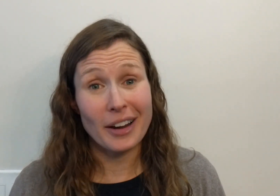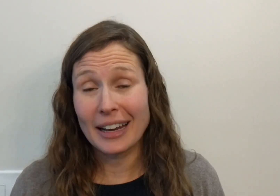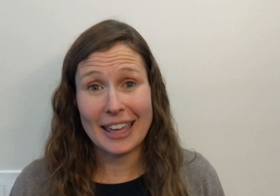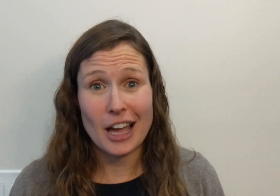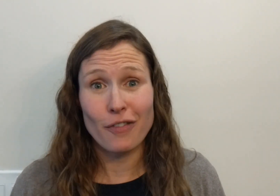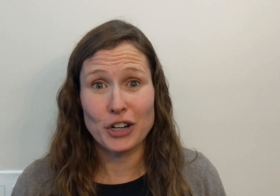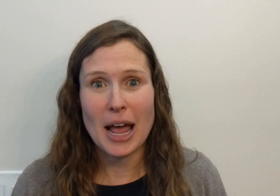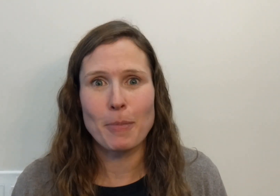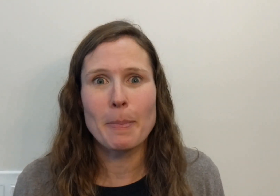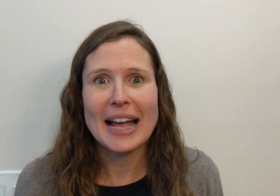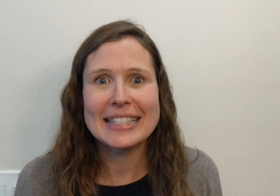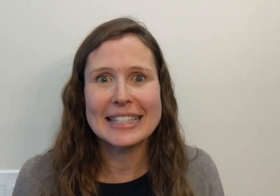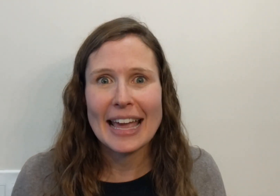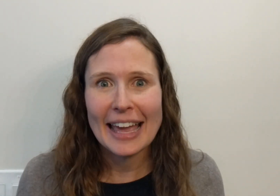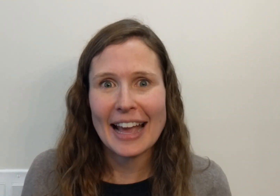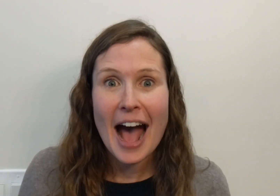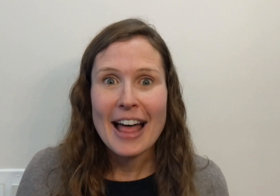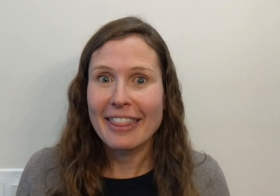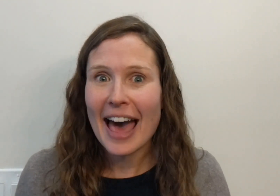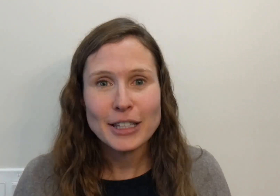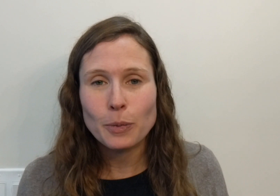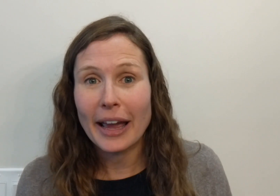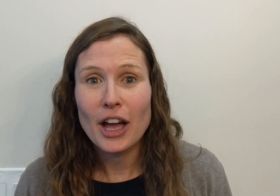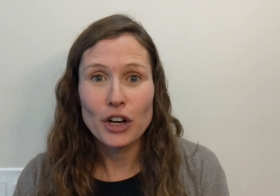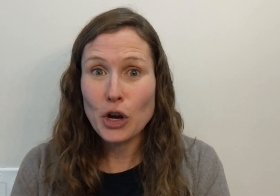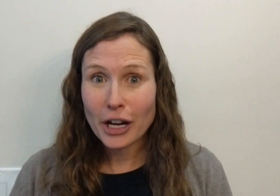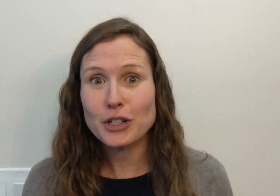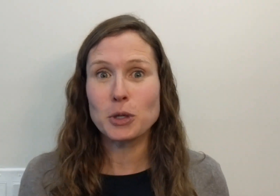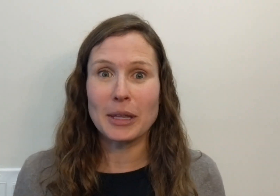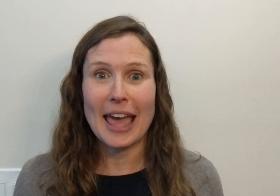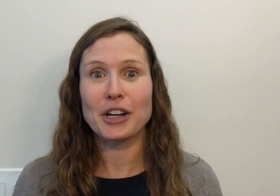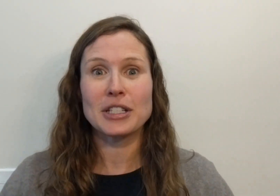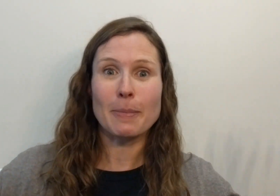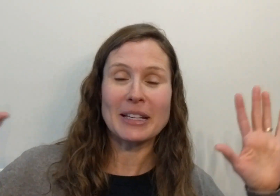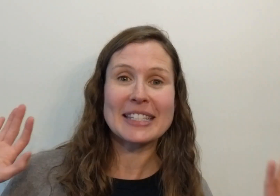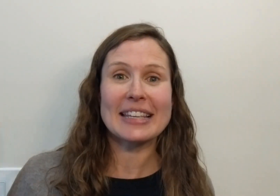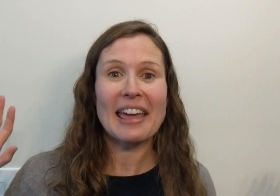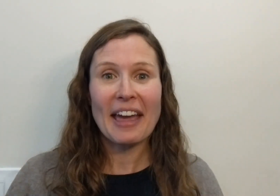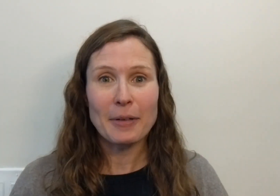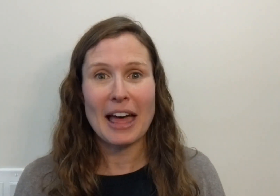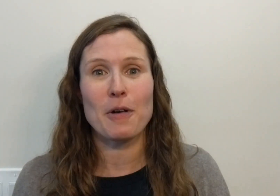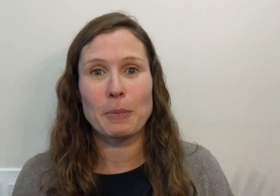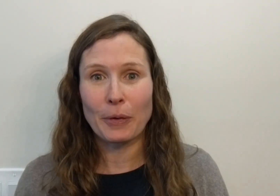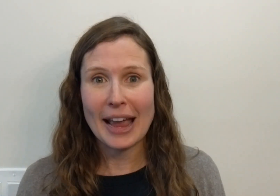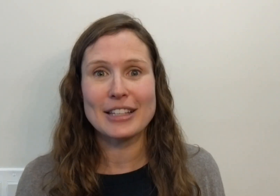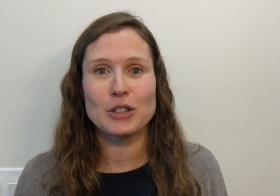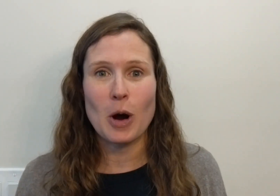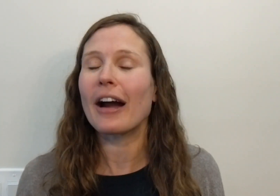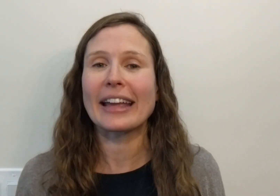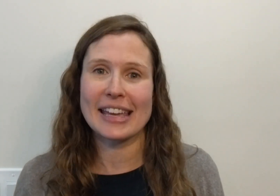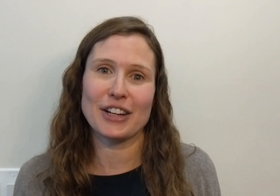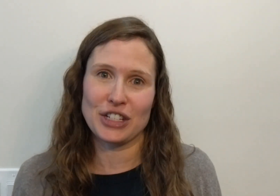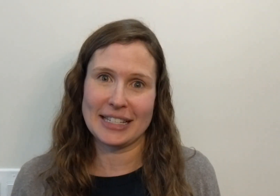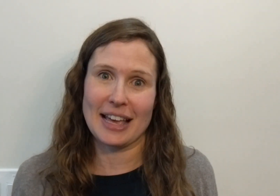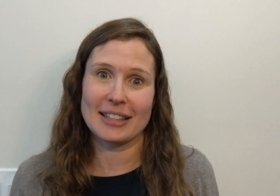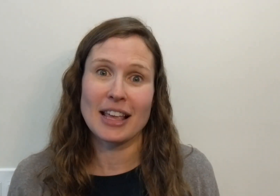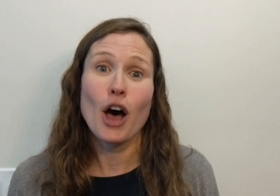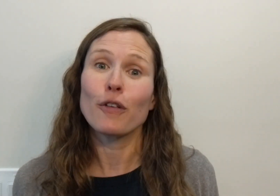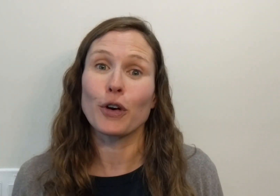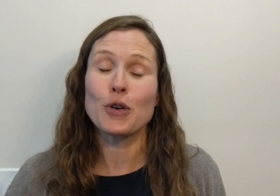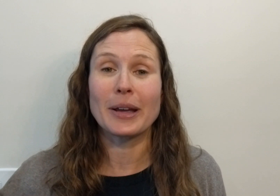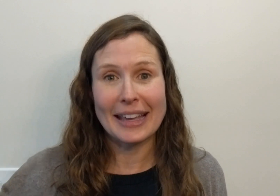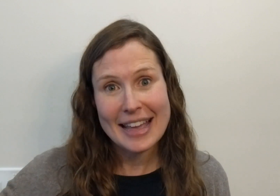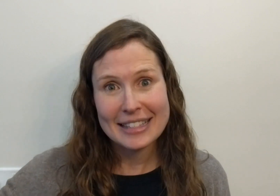Together, and we're going to kick off our chapel by singing. That's right, not just doing the actions, but singing out loud praise to our King